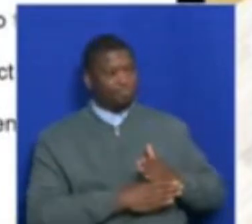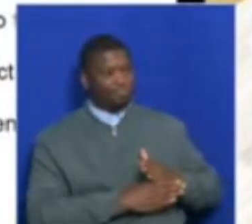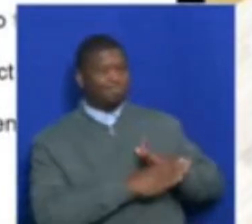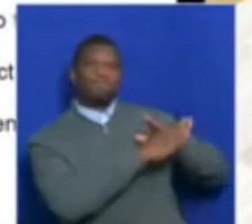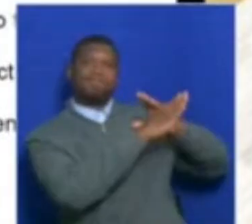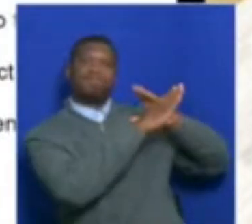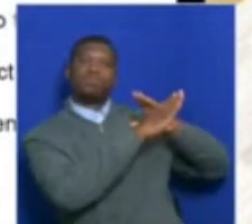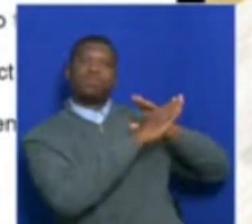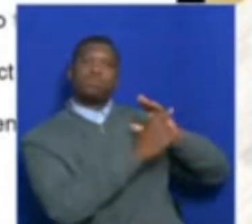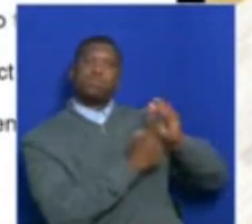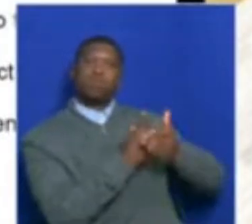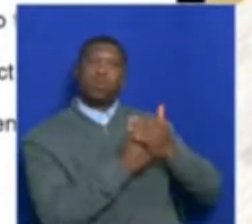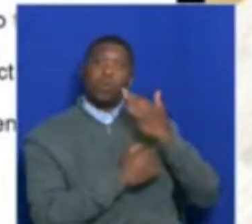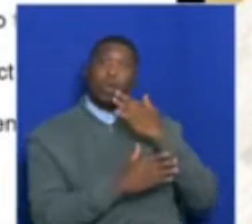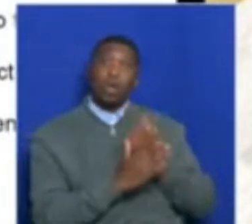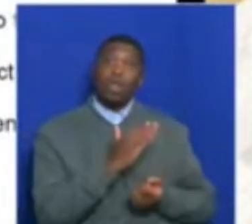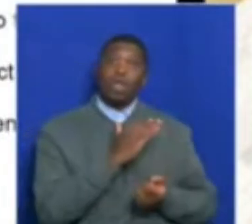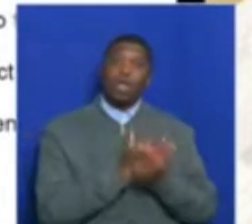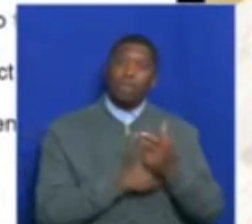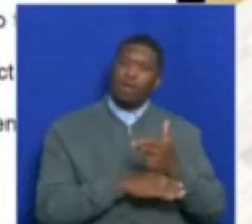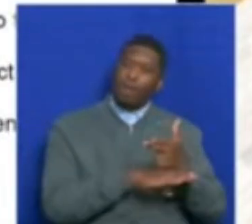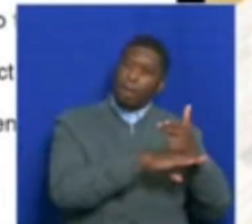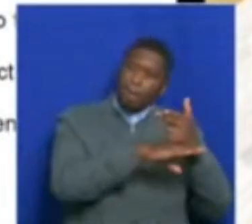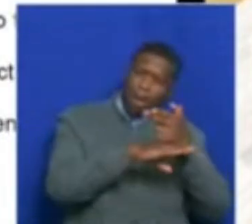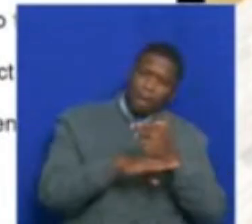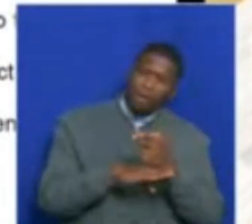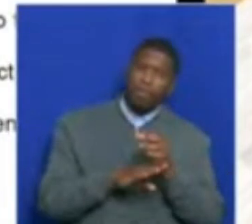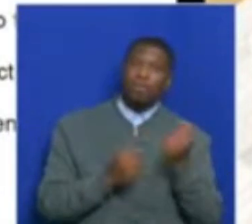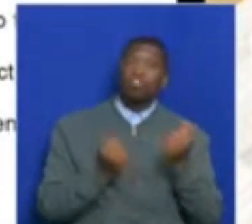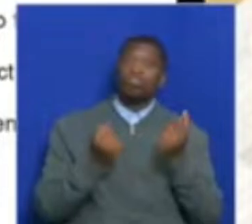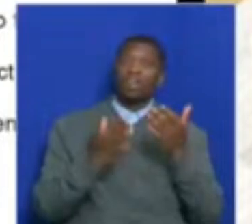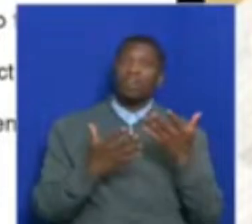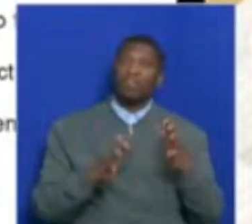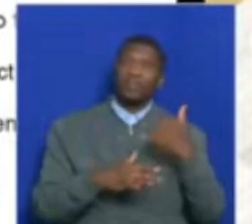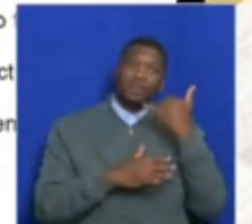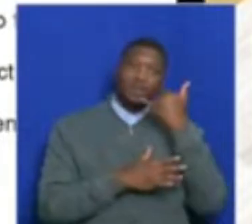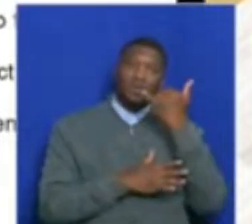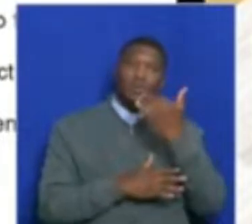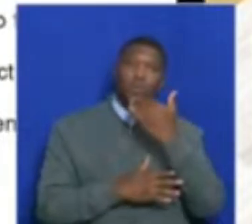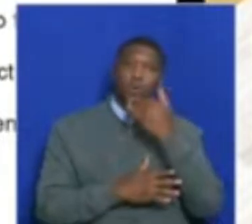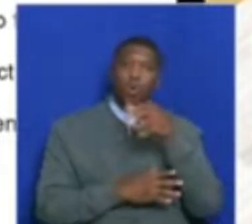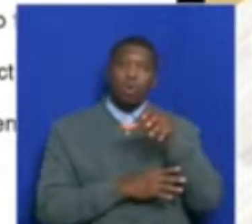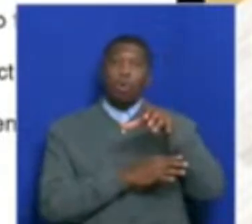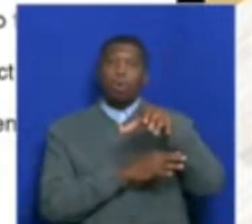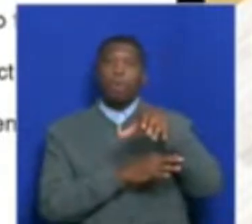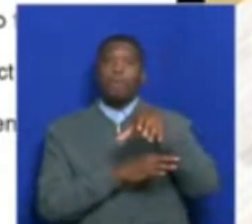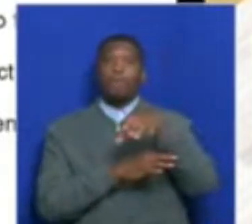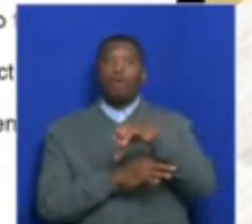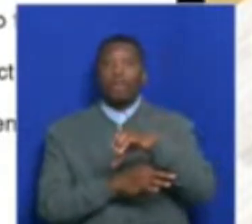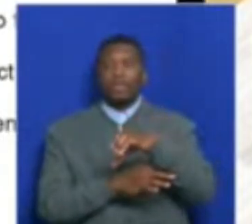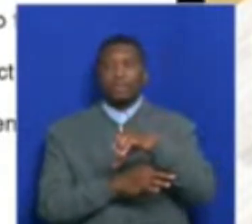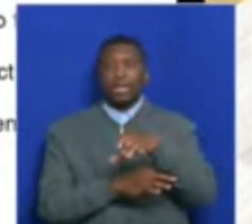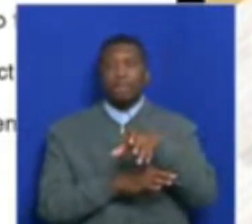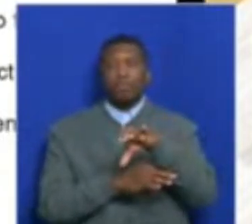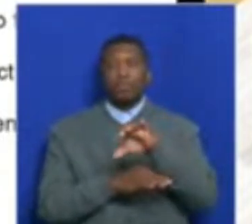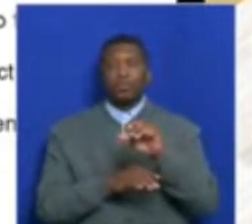incident, the driver telephonically contacted the Provincial Commissioner, Lieutenant General Mkonazi, who